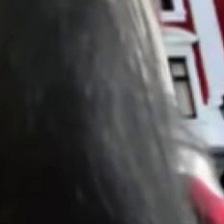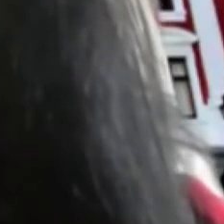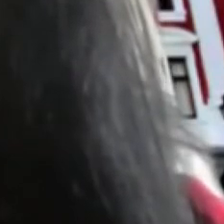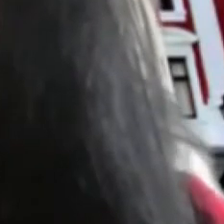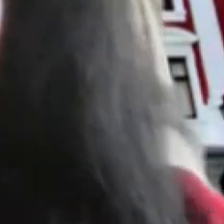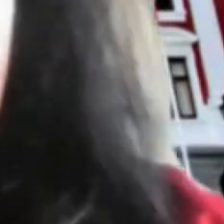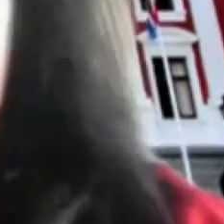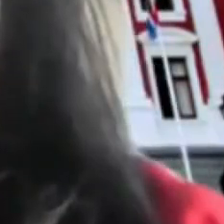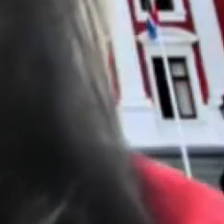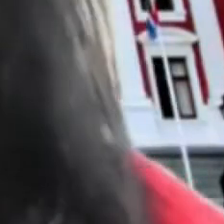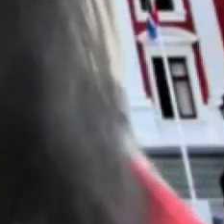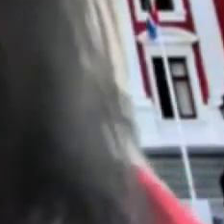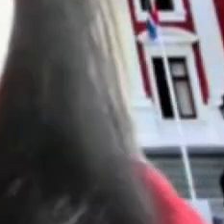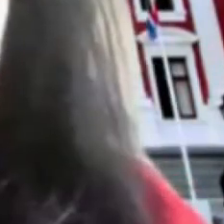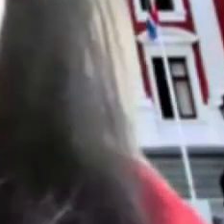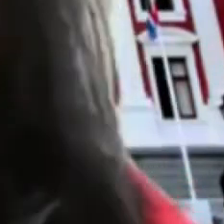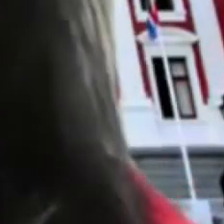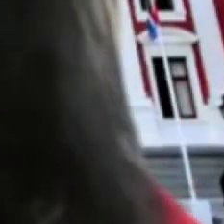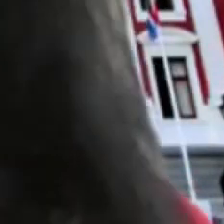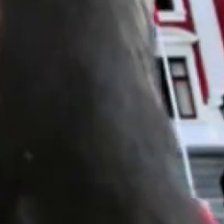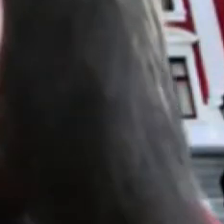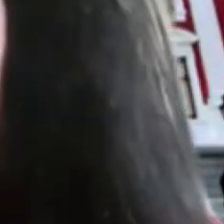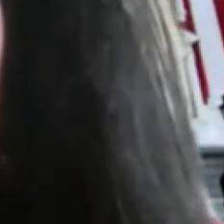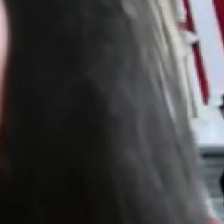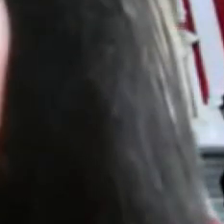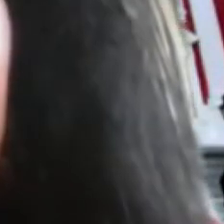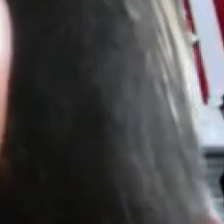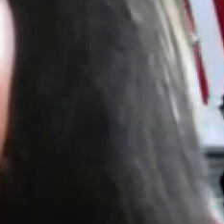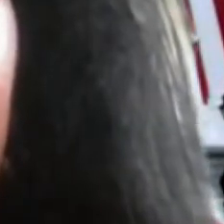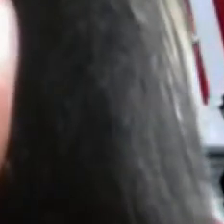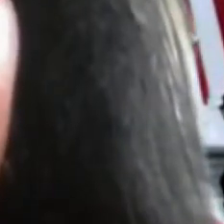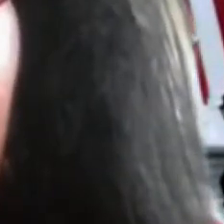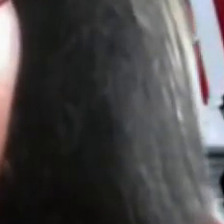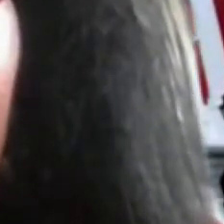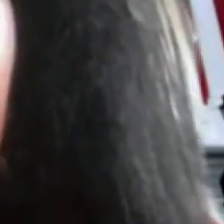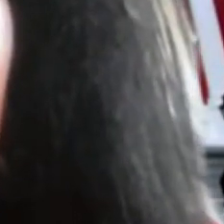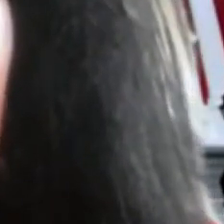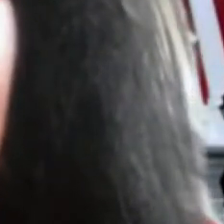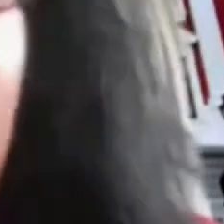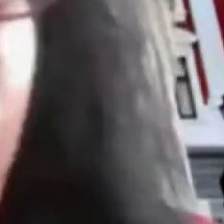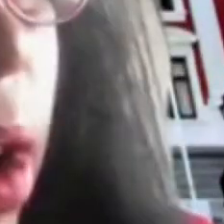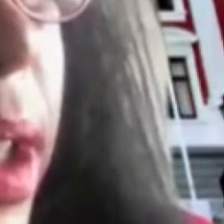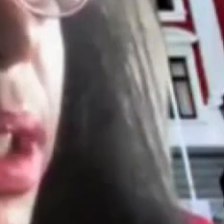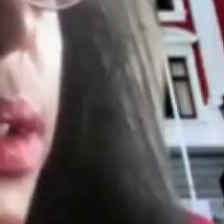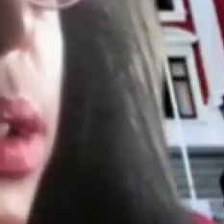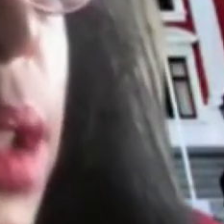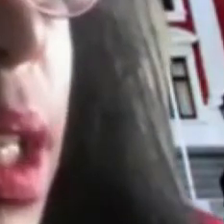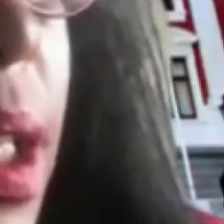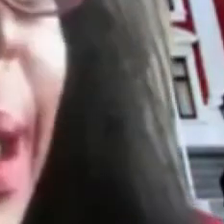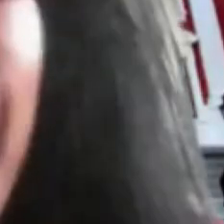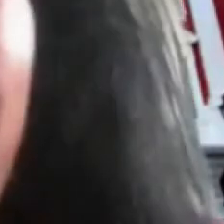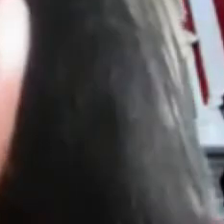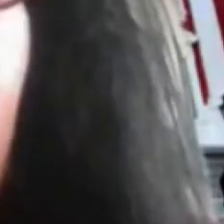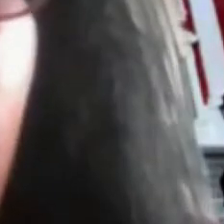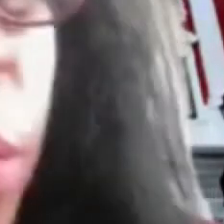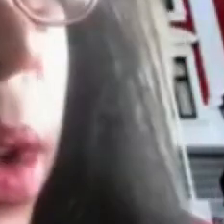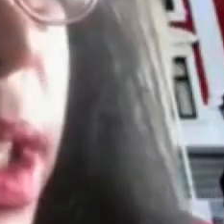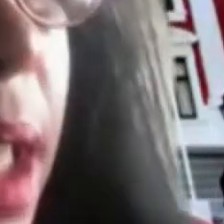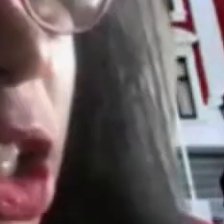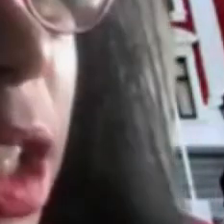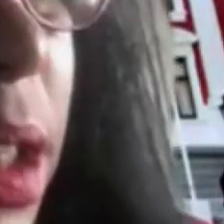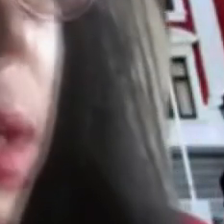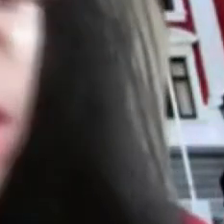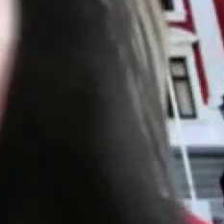get out of this way because there is nothing that is happening. A case in point is